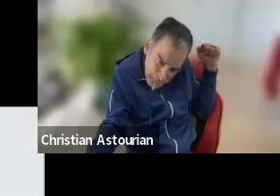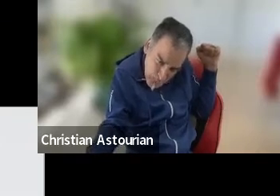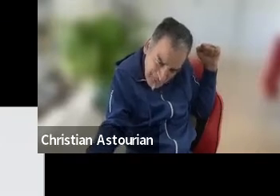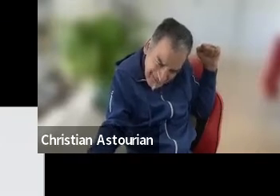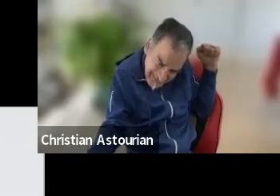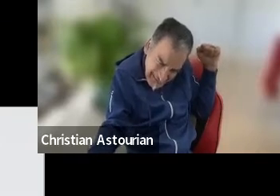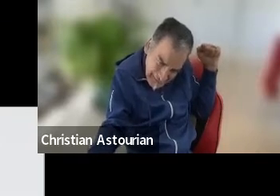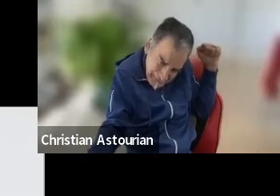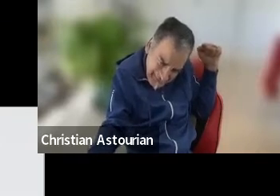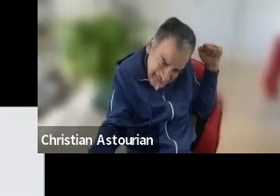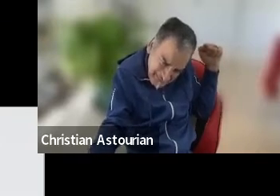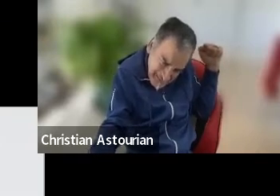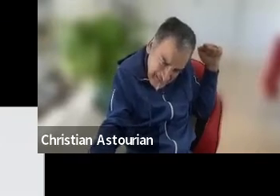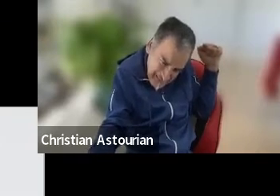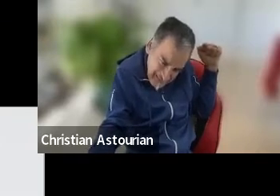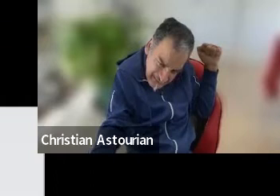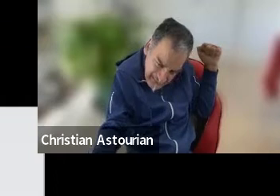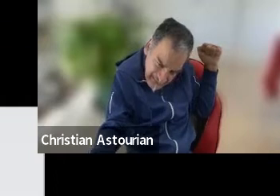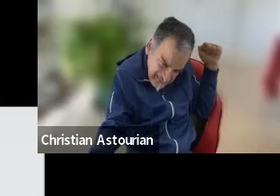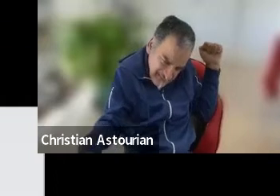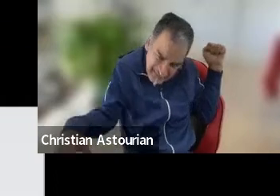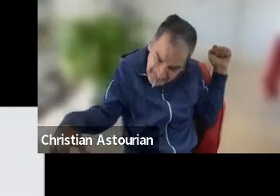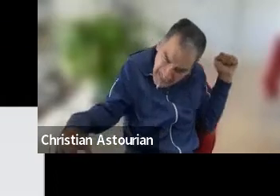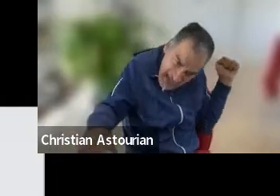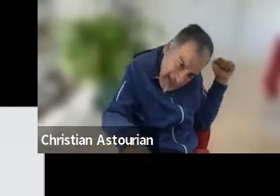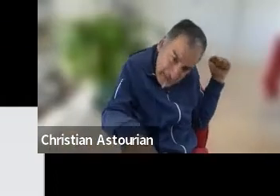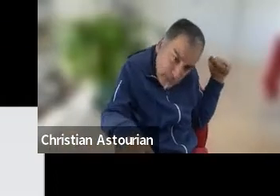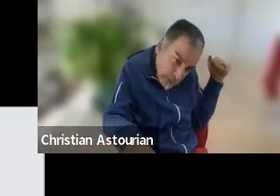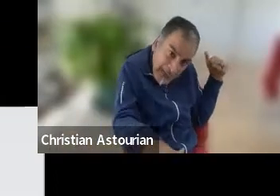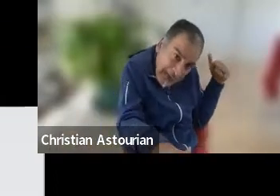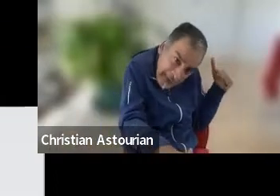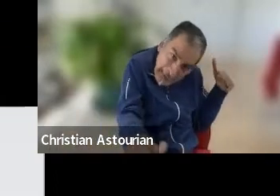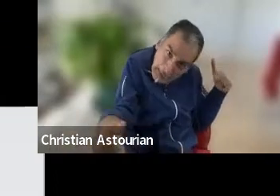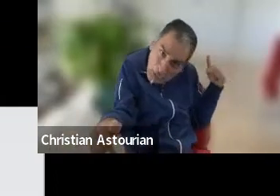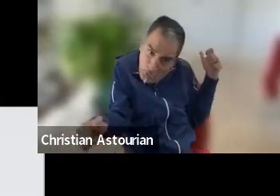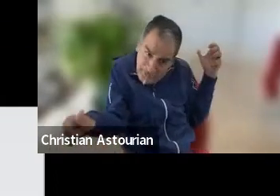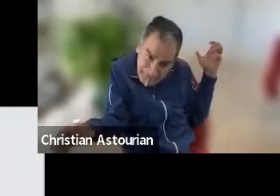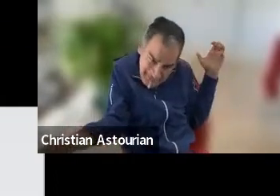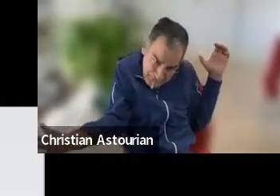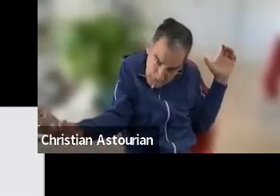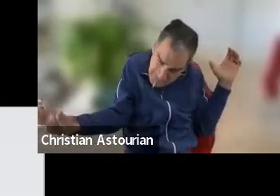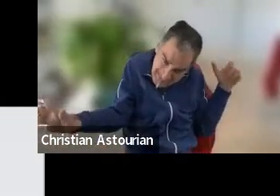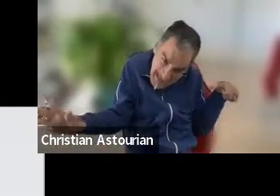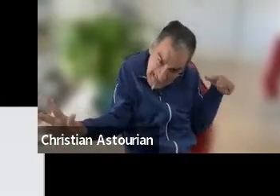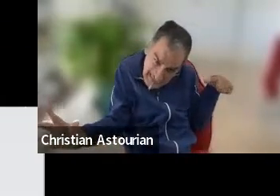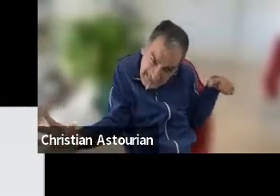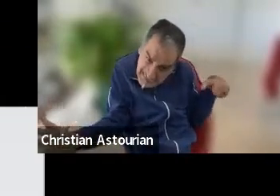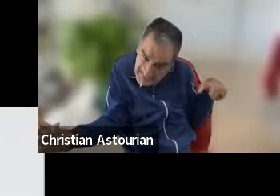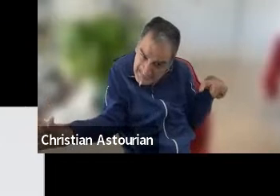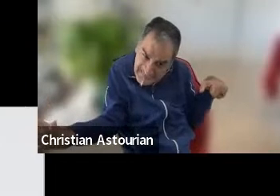the community, and specifically in regard to all people with